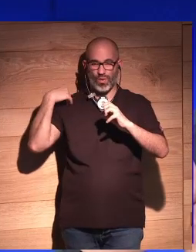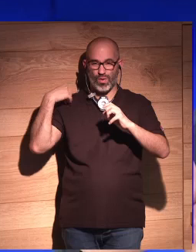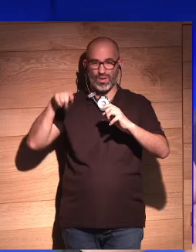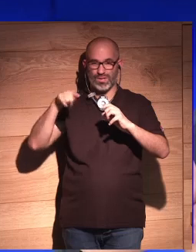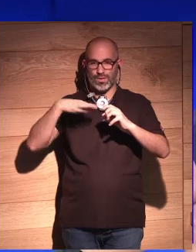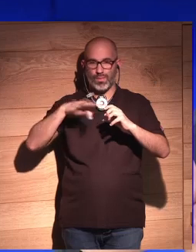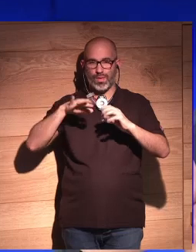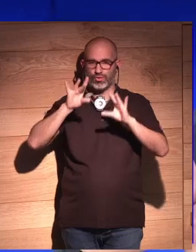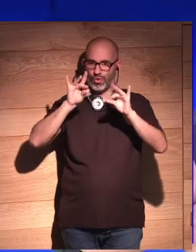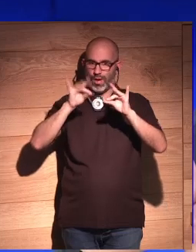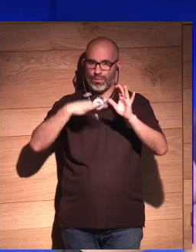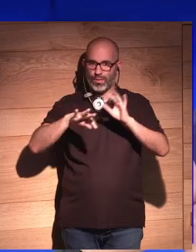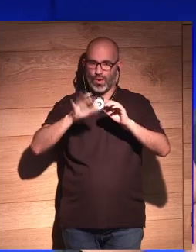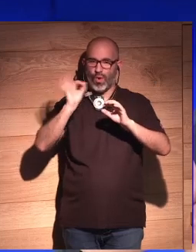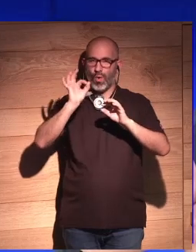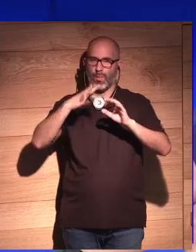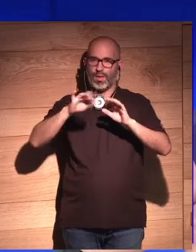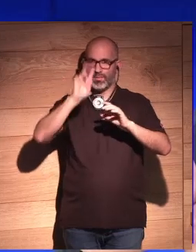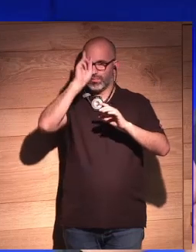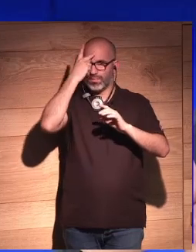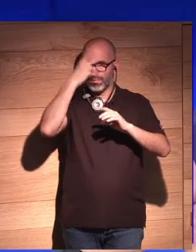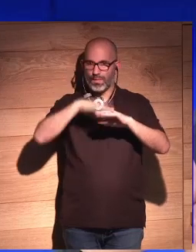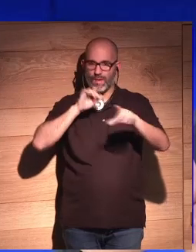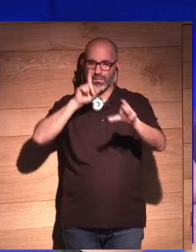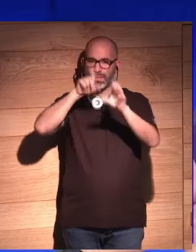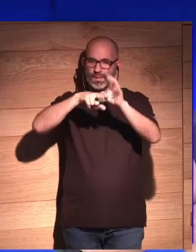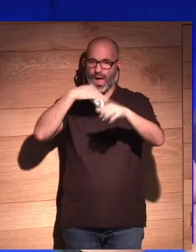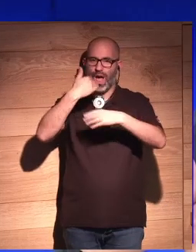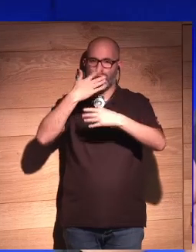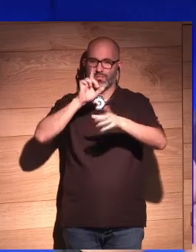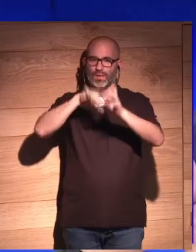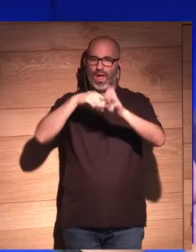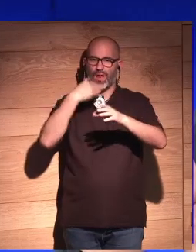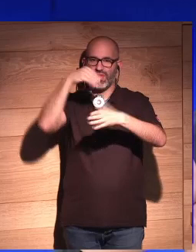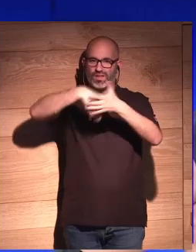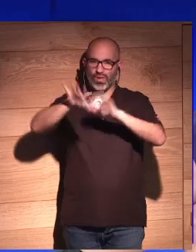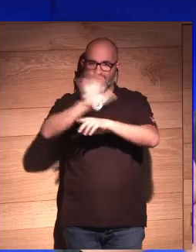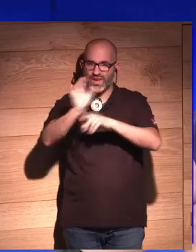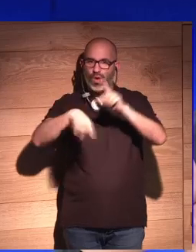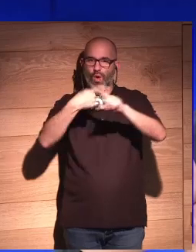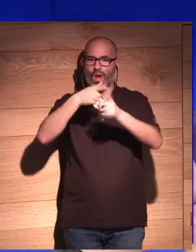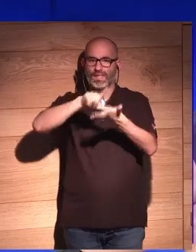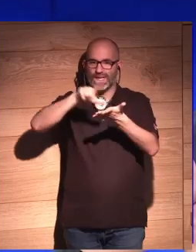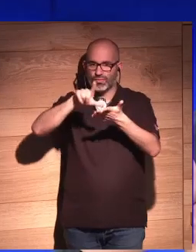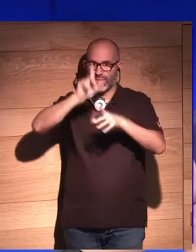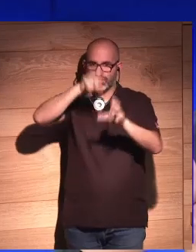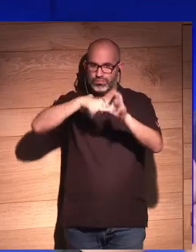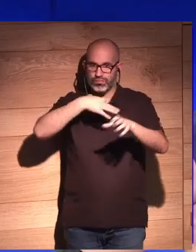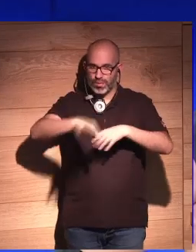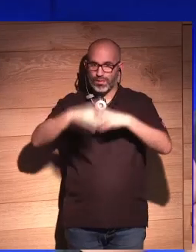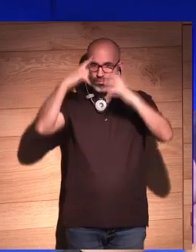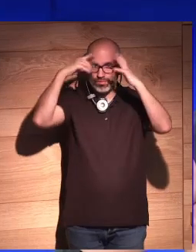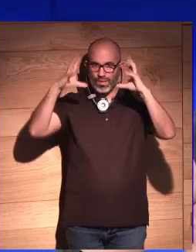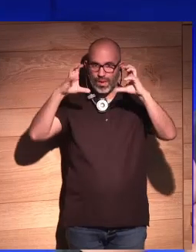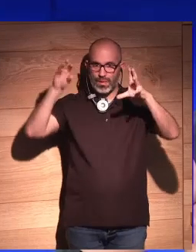touched or engaged in cinema or in literature, but it is the direct